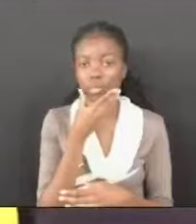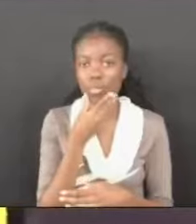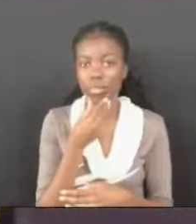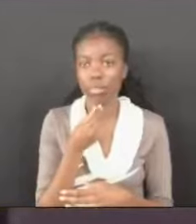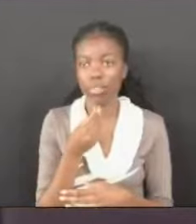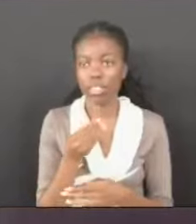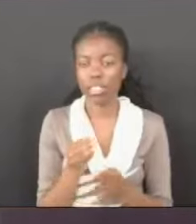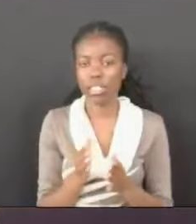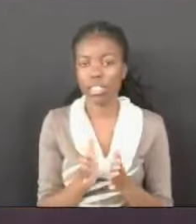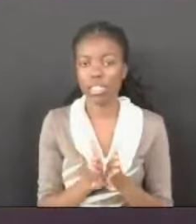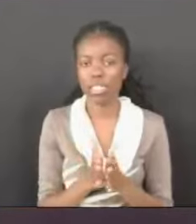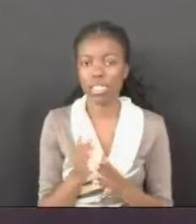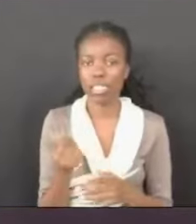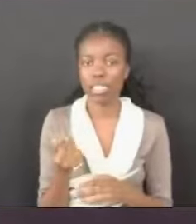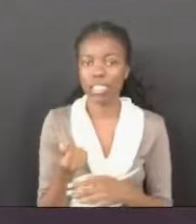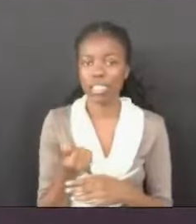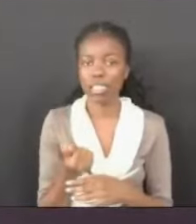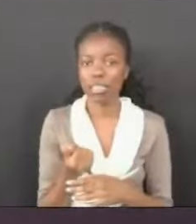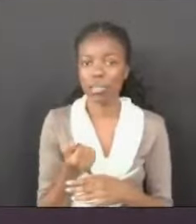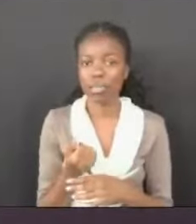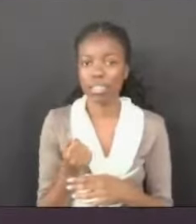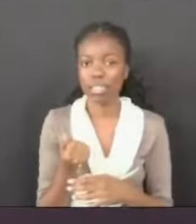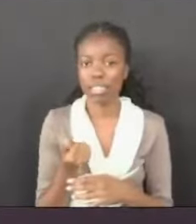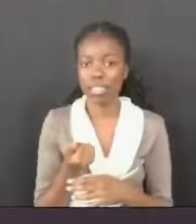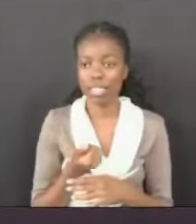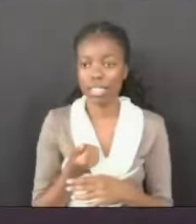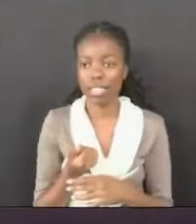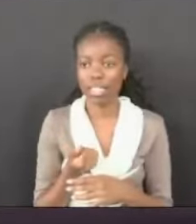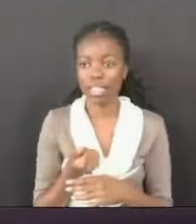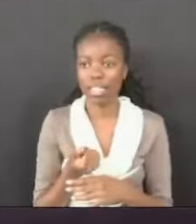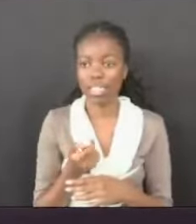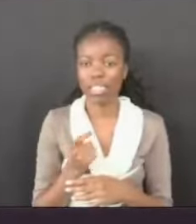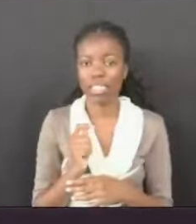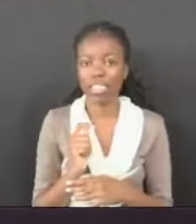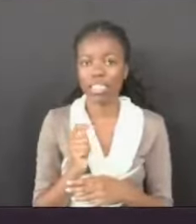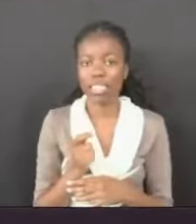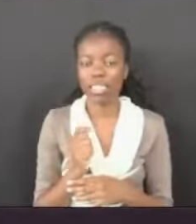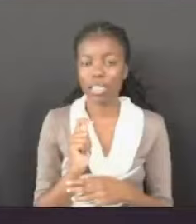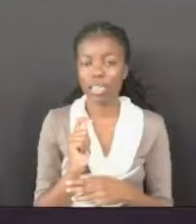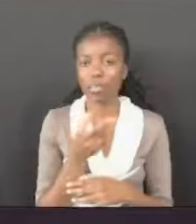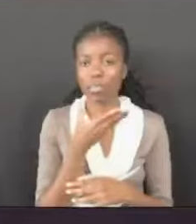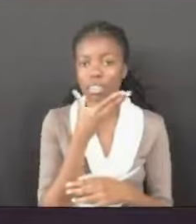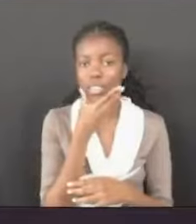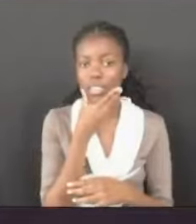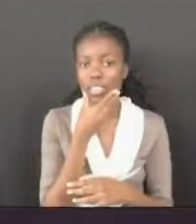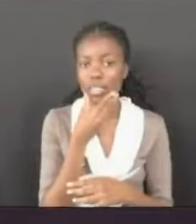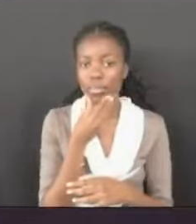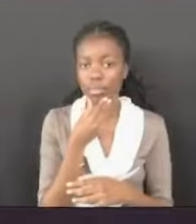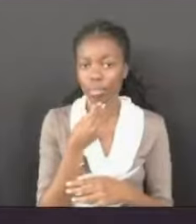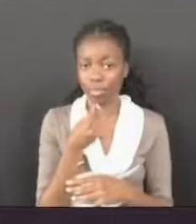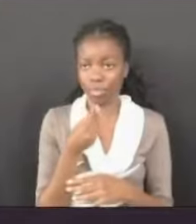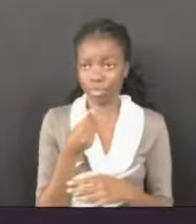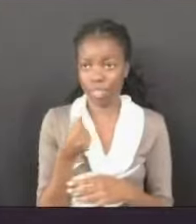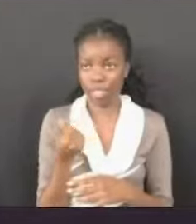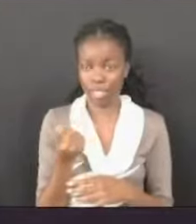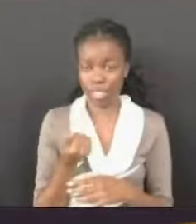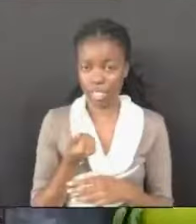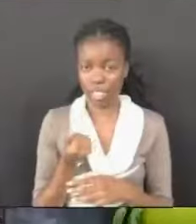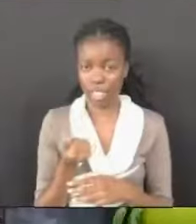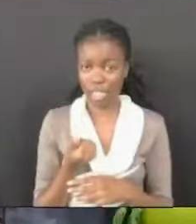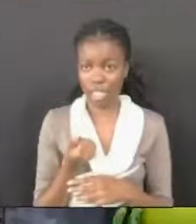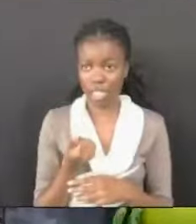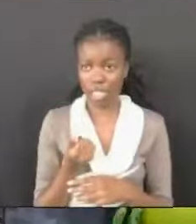Temperance, boys. Temperance, girls. Temperance, boys